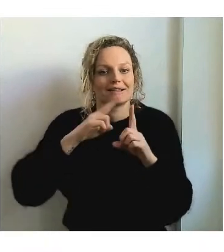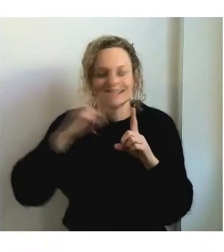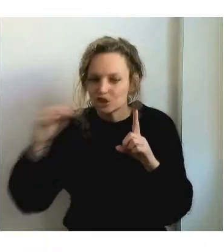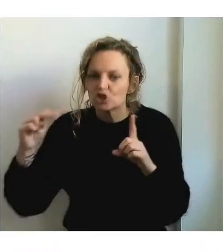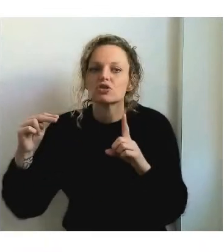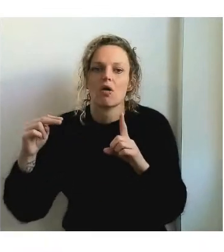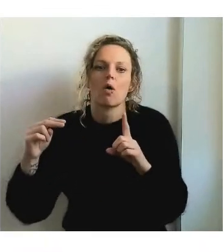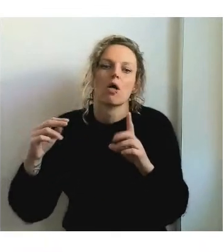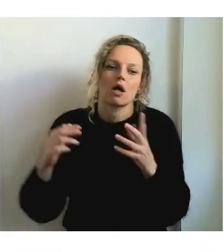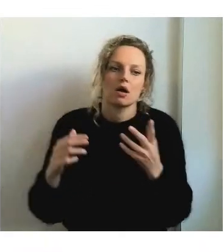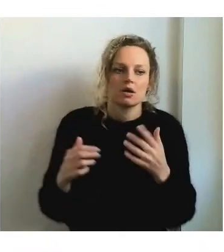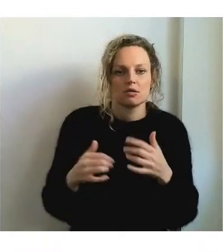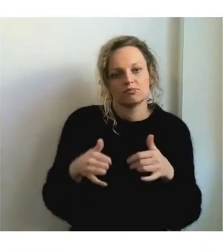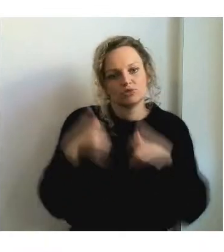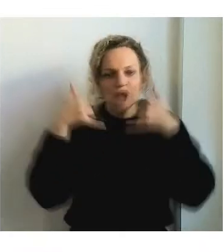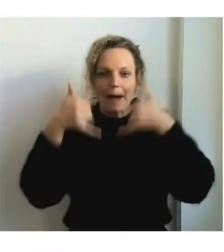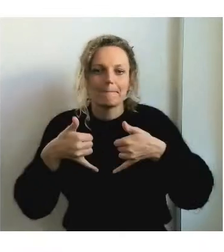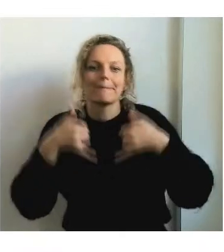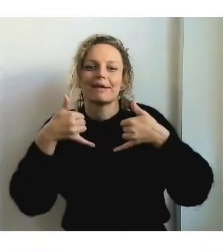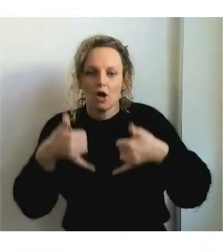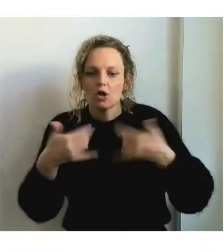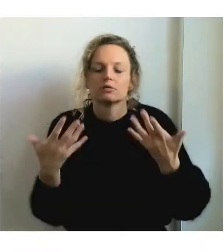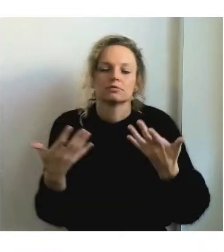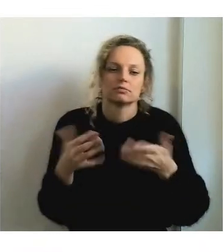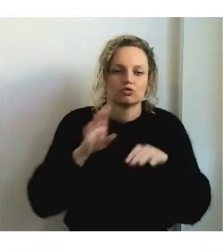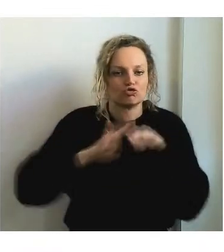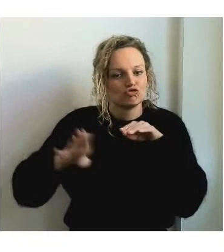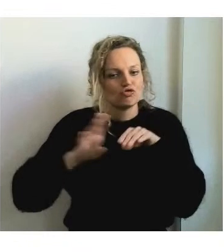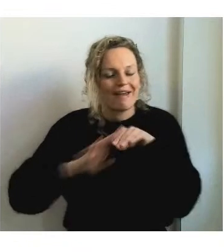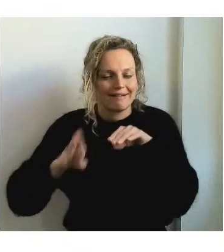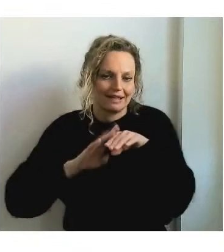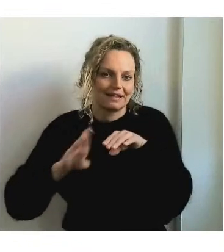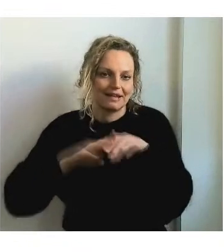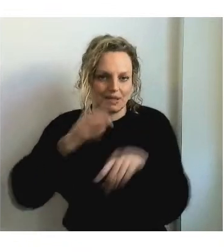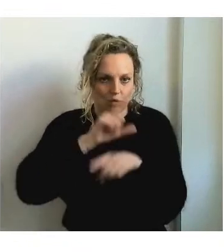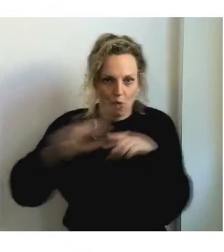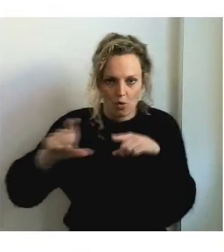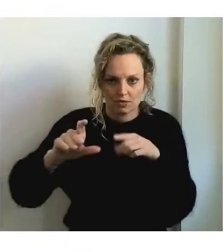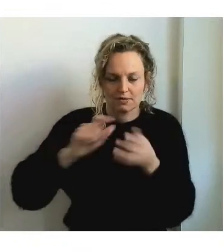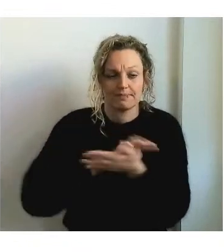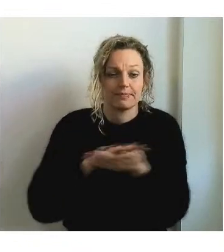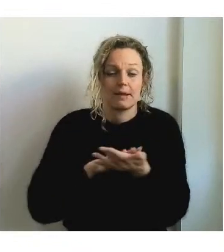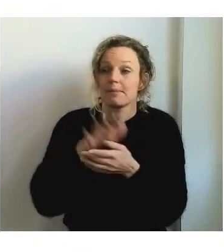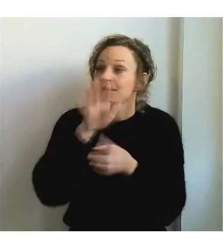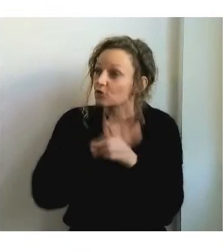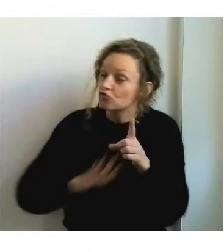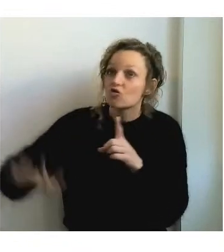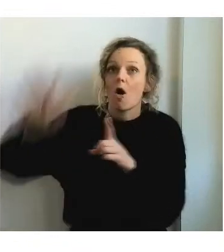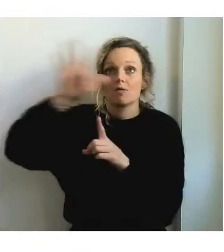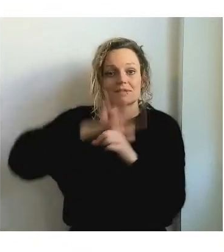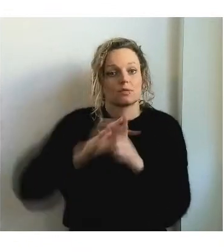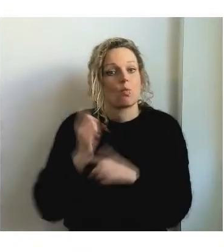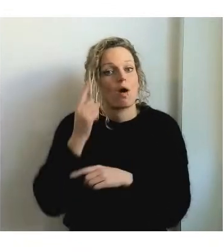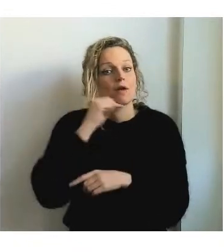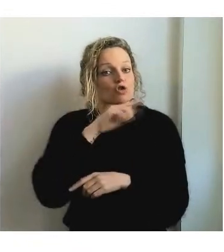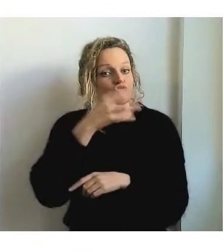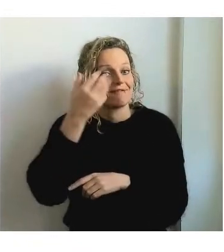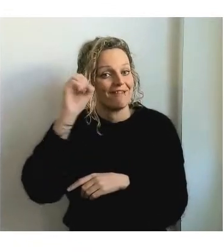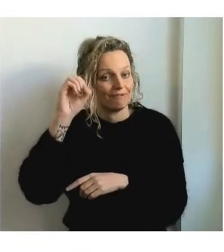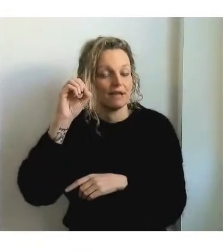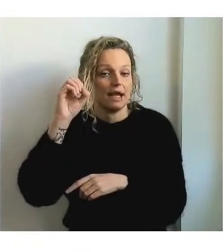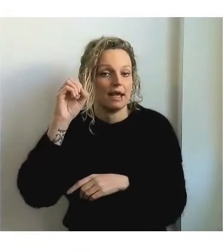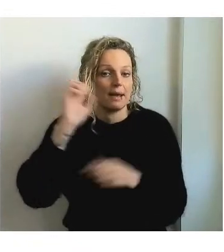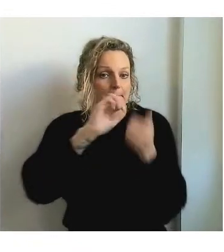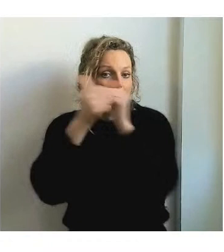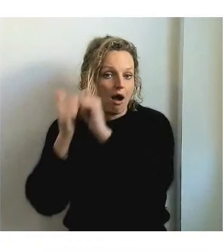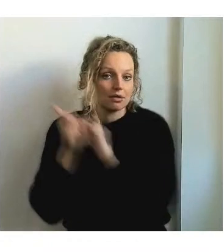And that was responding to the fact that across those 150 partners, some were really experienced already in supporting people